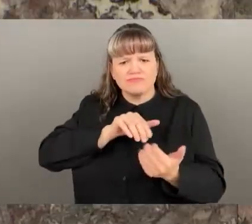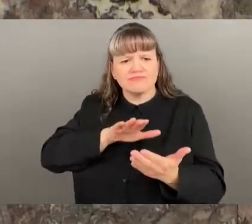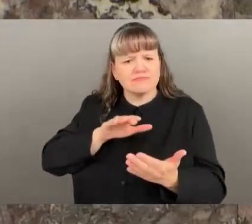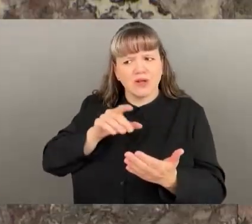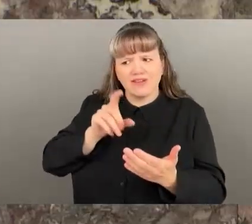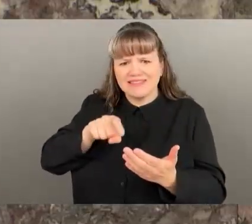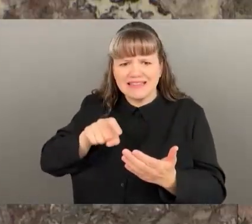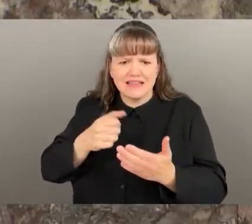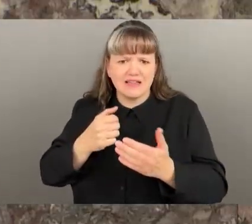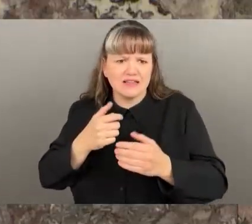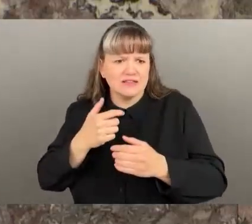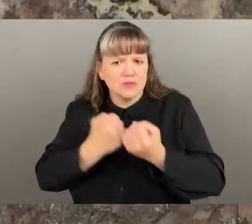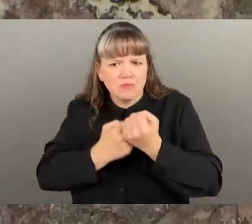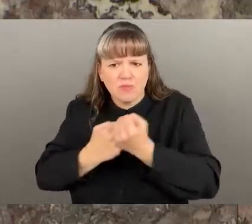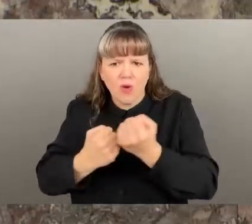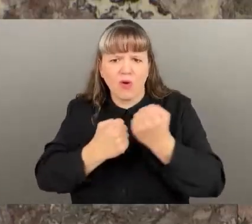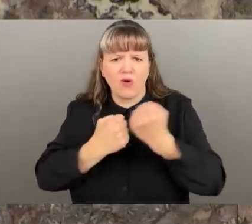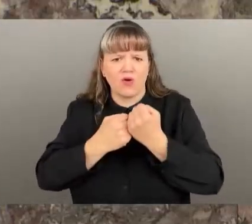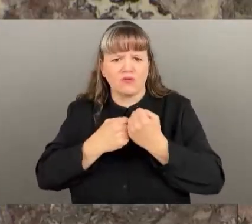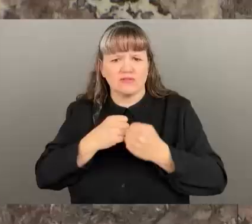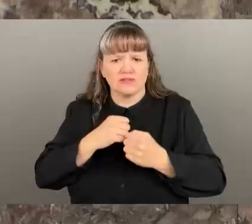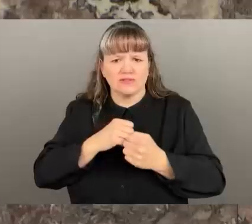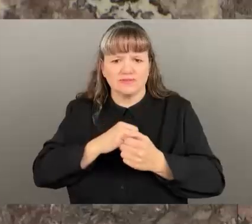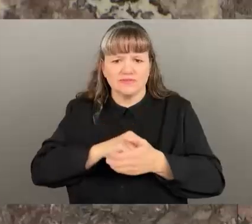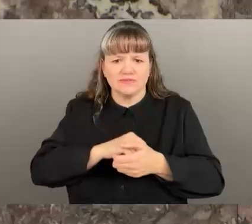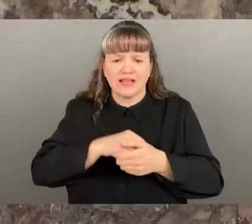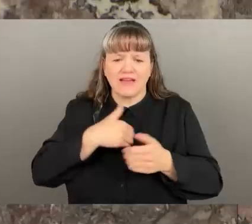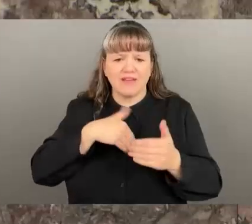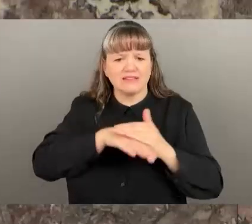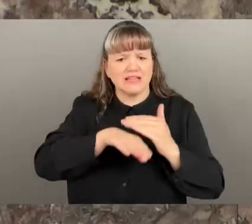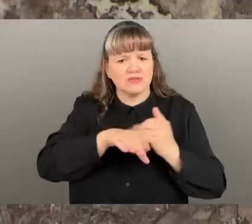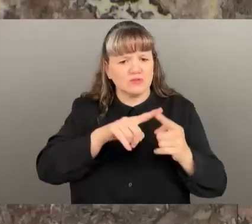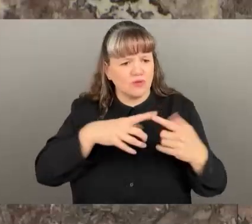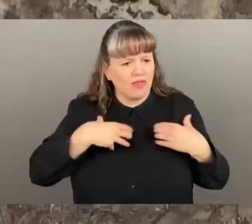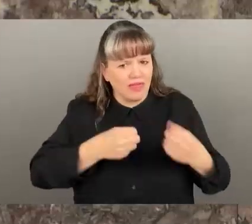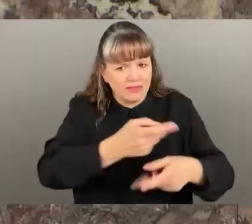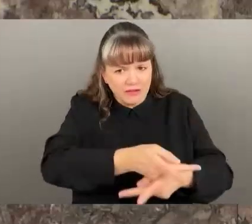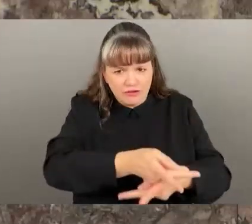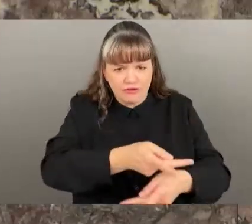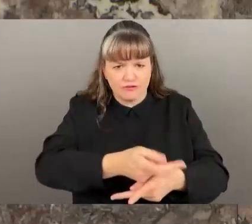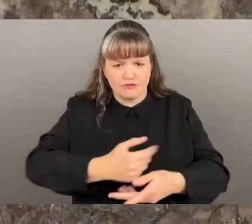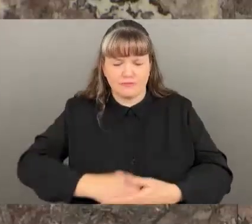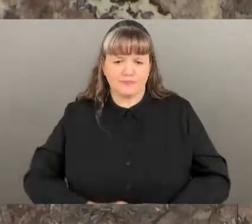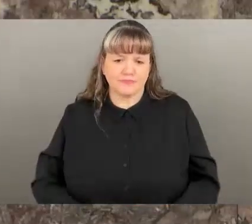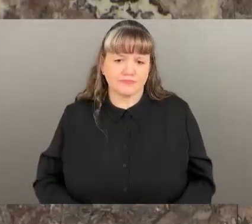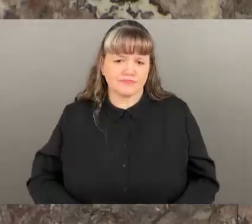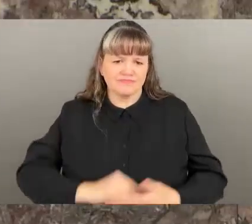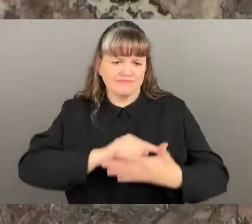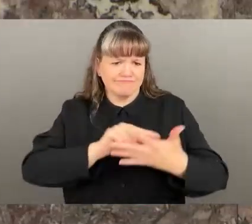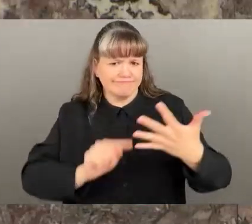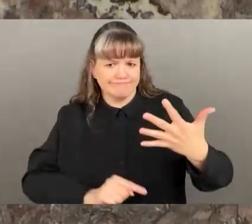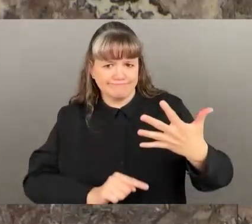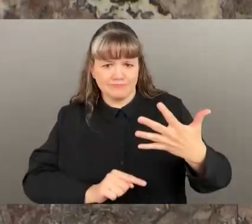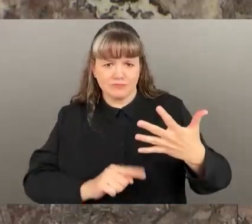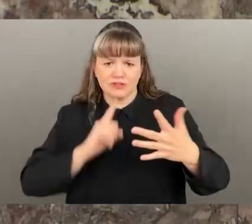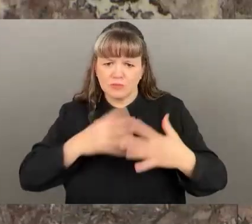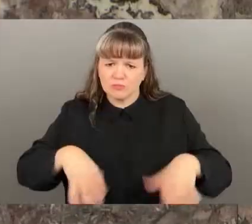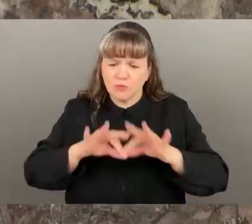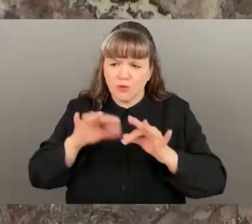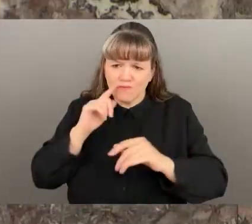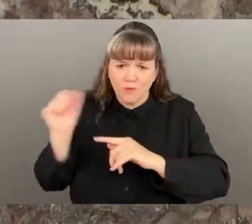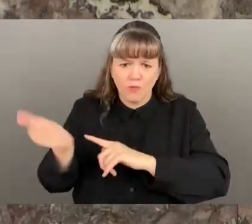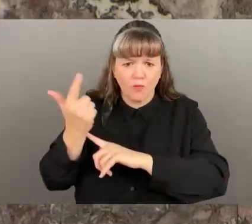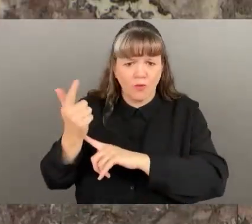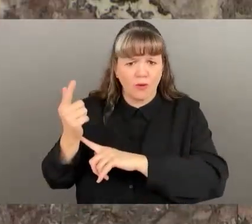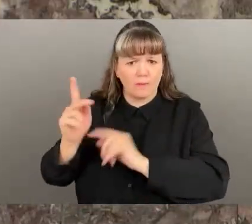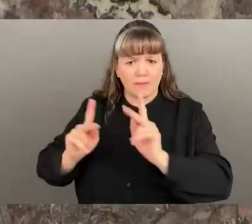need. Mr. Speaker, it's incredibly important to me that every single person using British Columbia's healthcare system is treated with that dignity and respect.